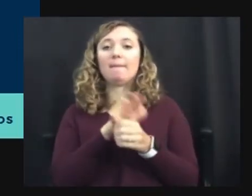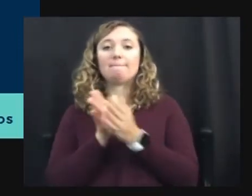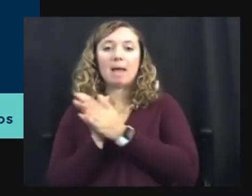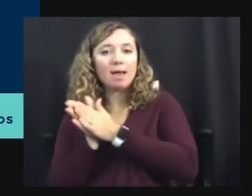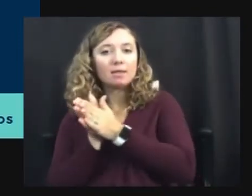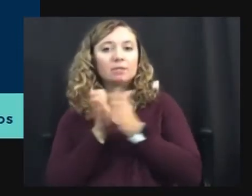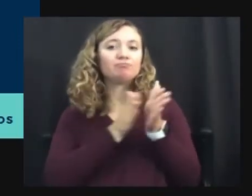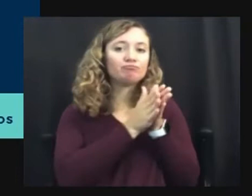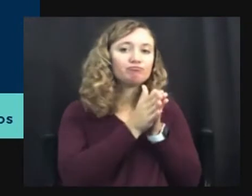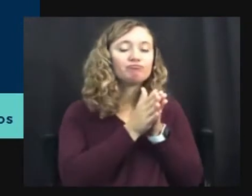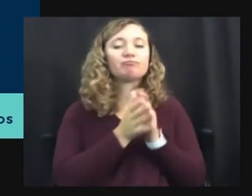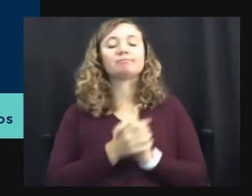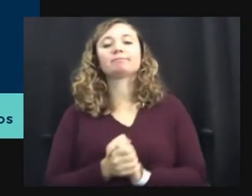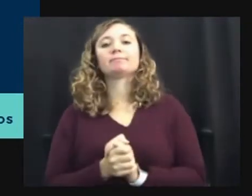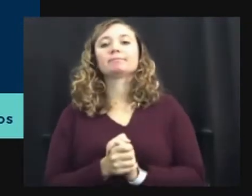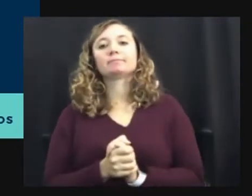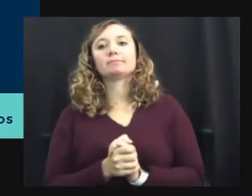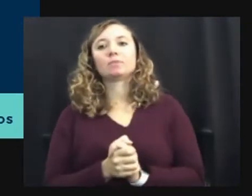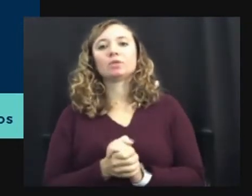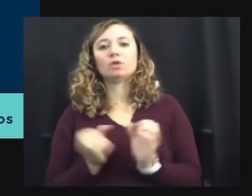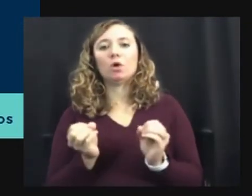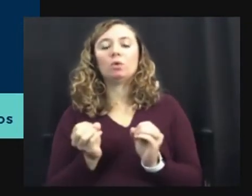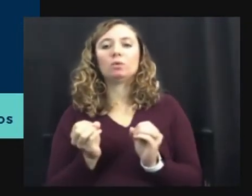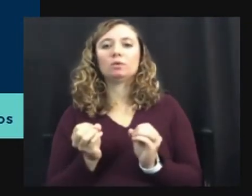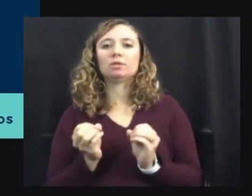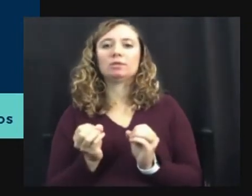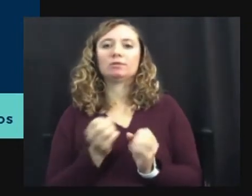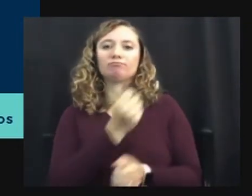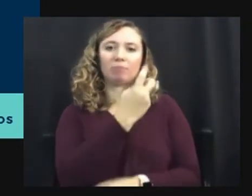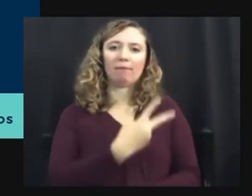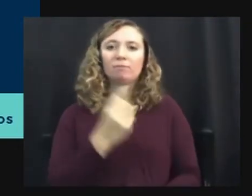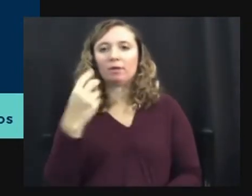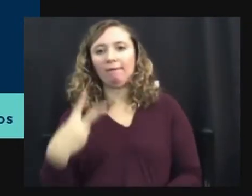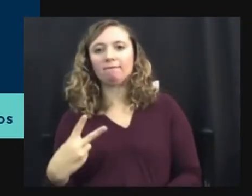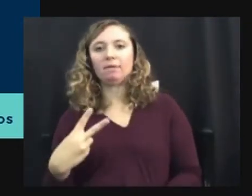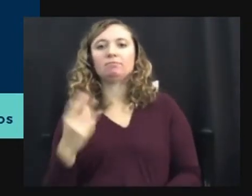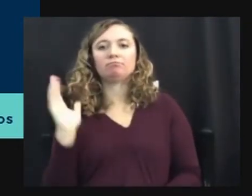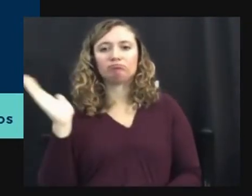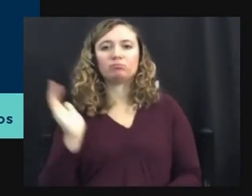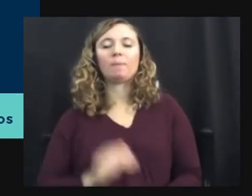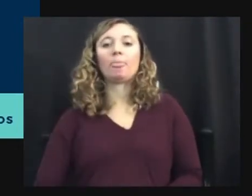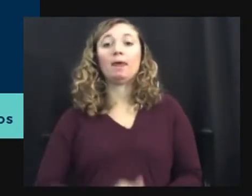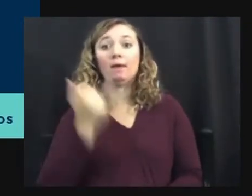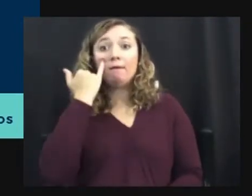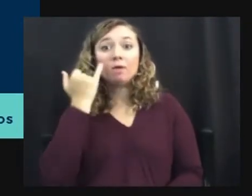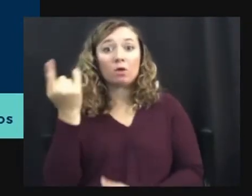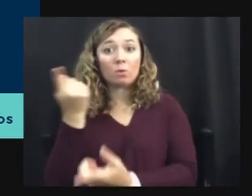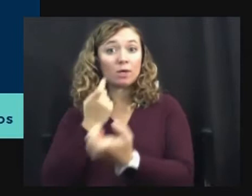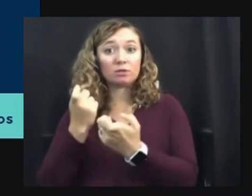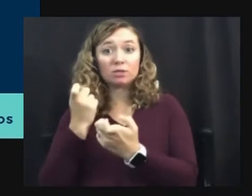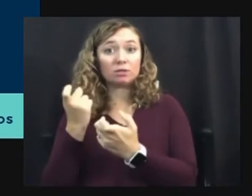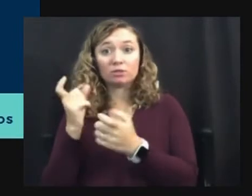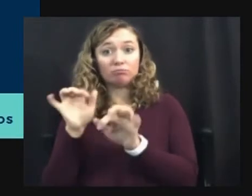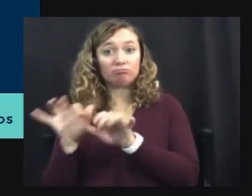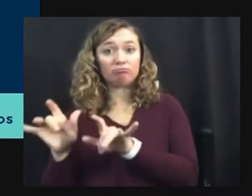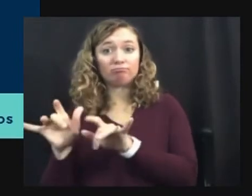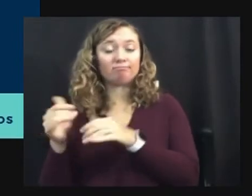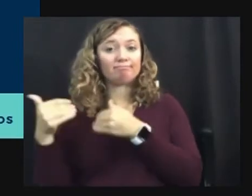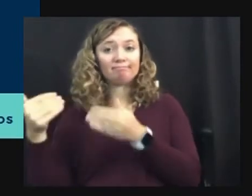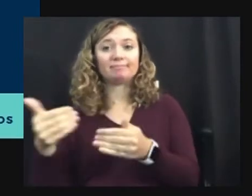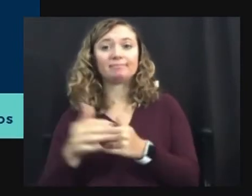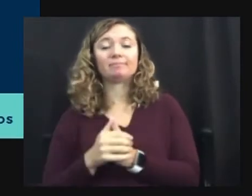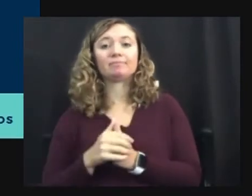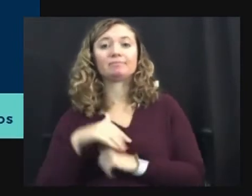passions, and so we'll just be splitting the airtime. If you have questions, just drop them in the chat, and I'll turn it over